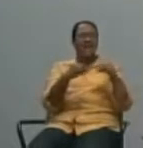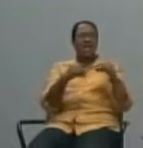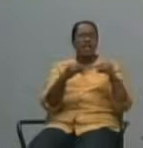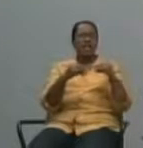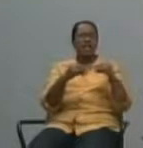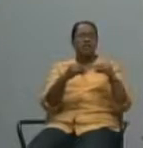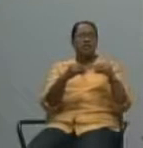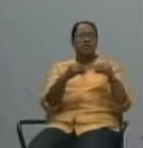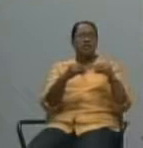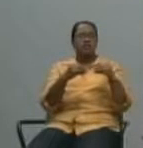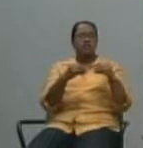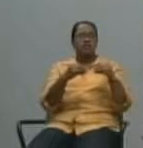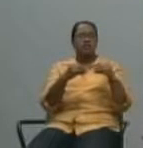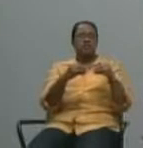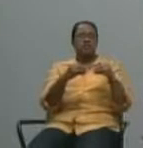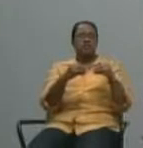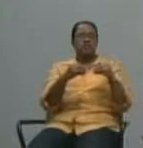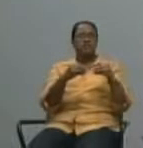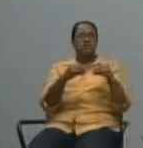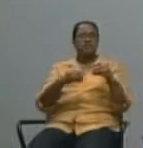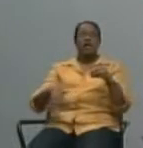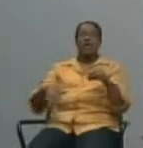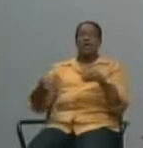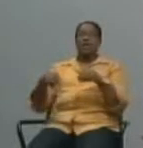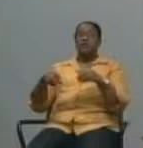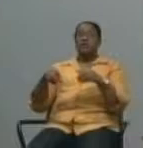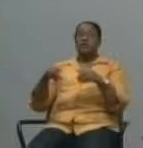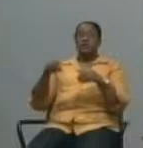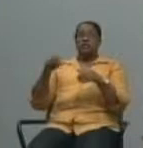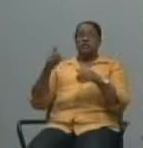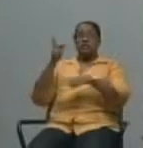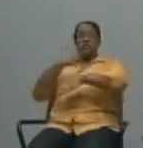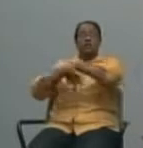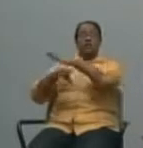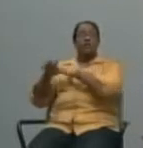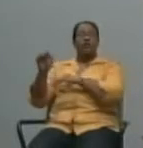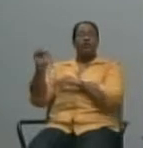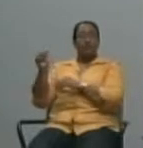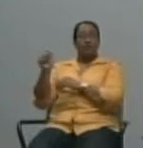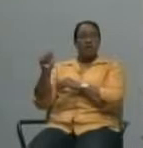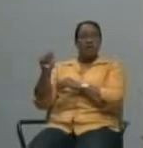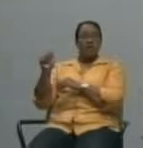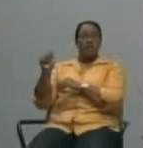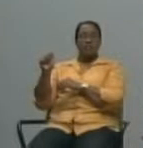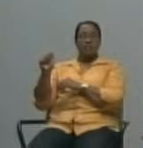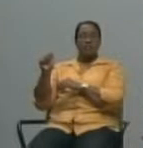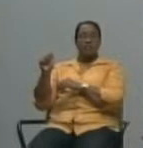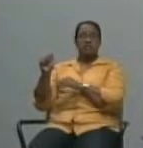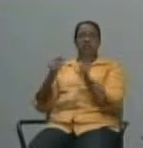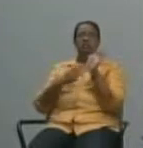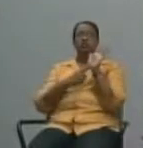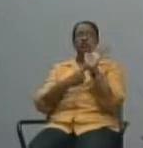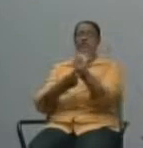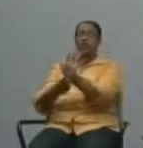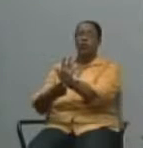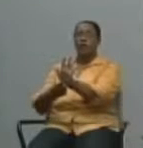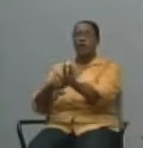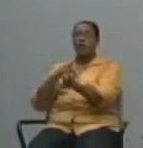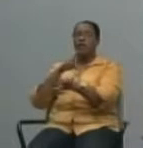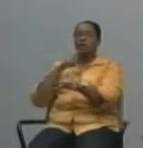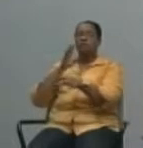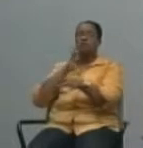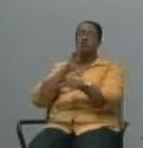is pointing out the evil practices of those who, at his time, intentionally